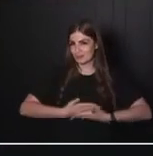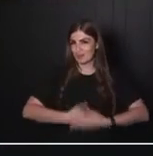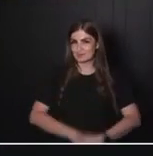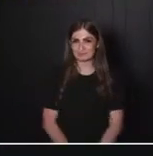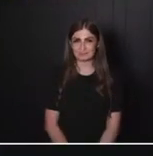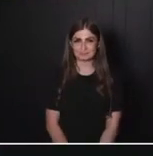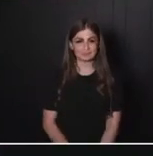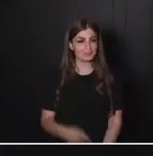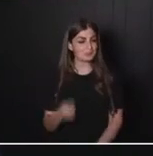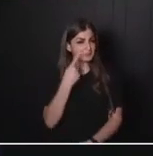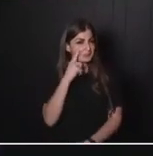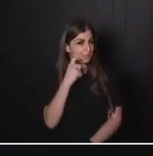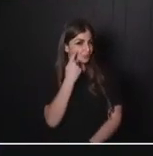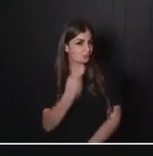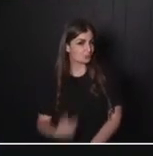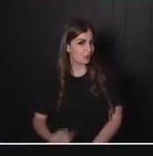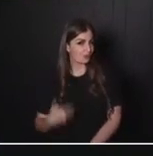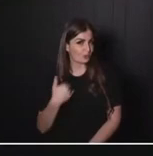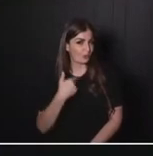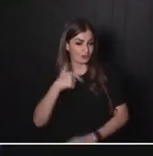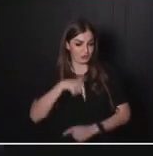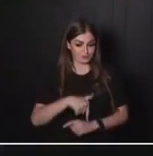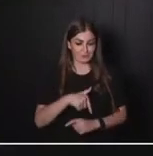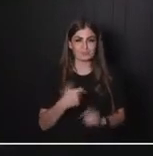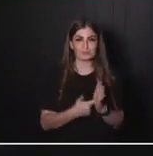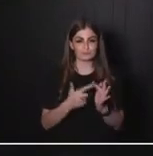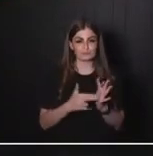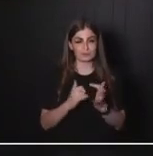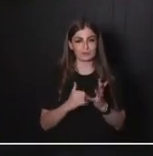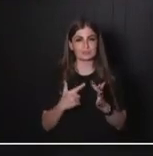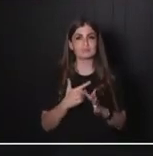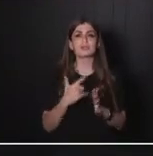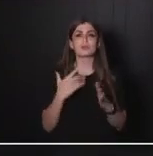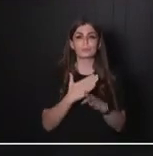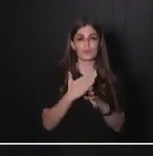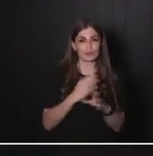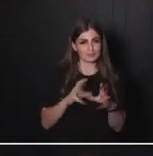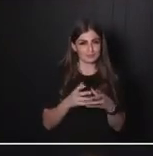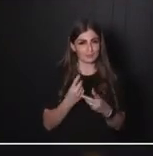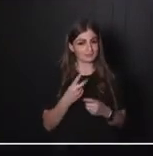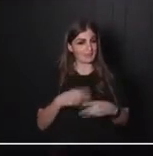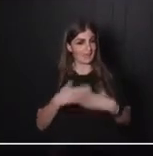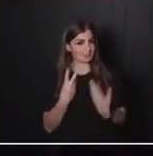good night. We'll be back tomorrow morning from Revesby Workers Club with day 2.